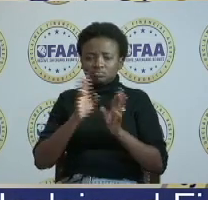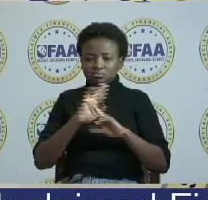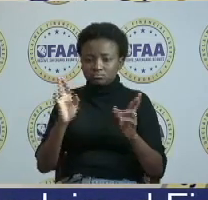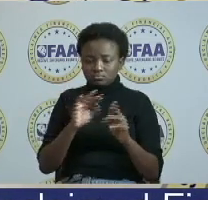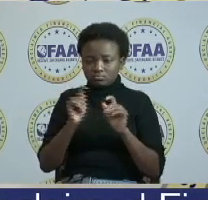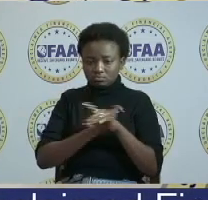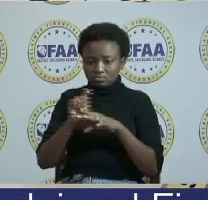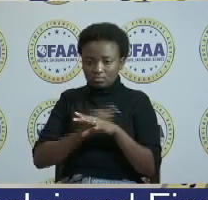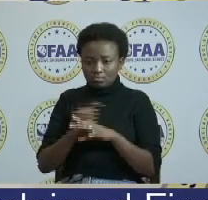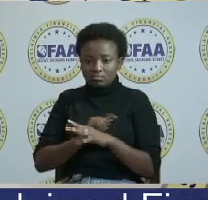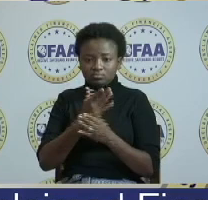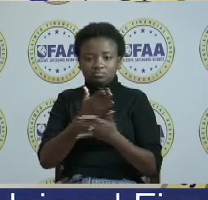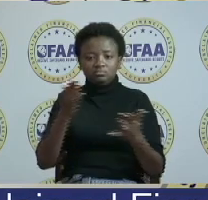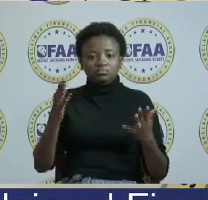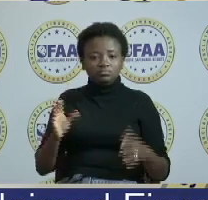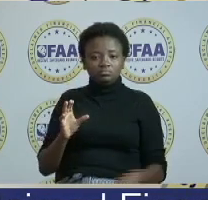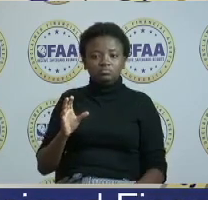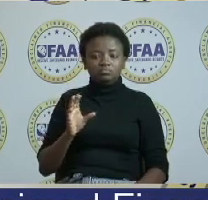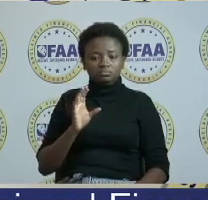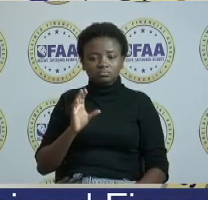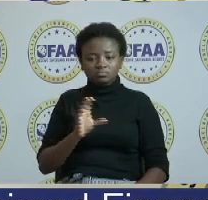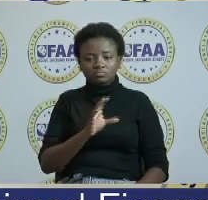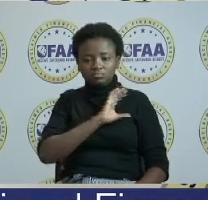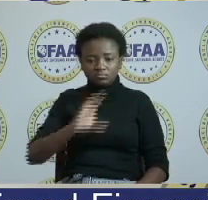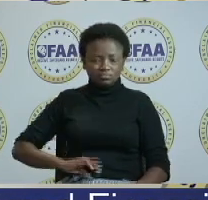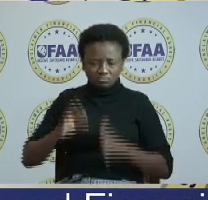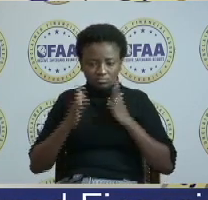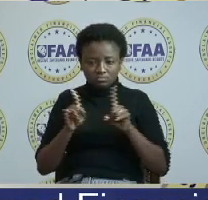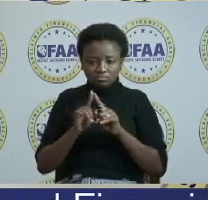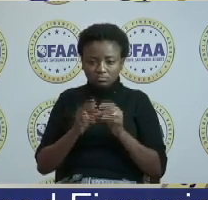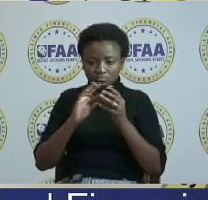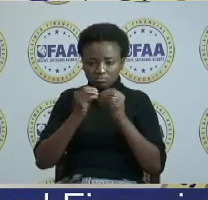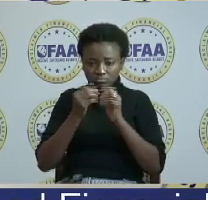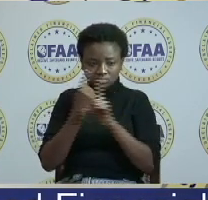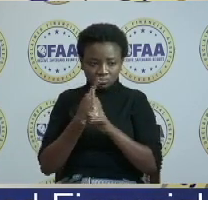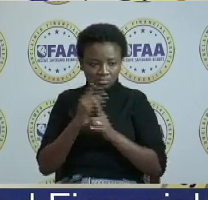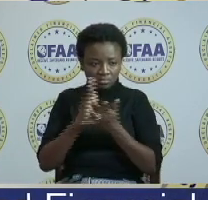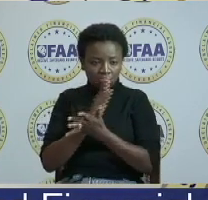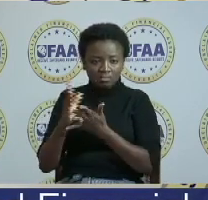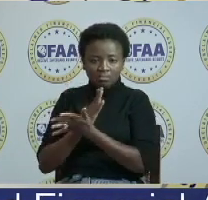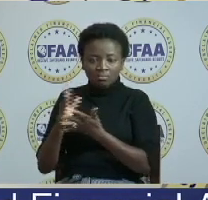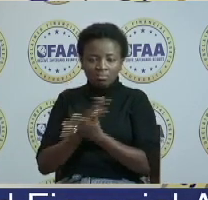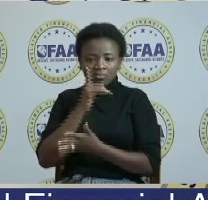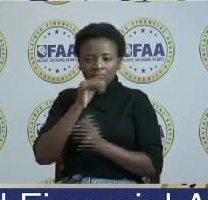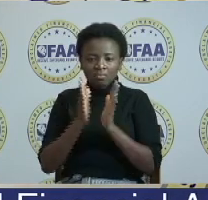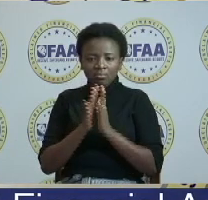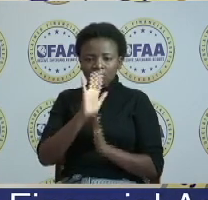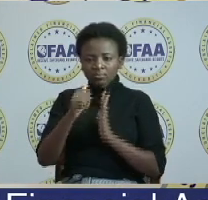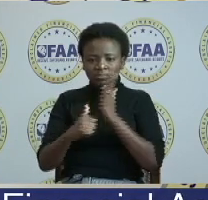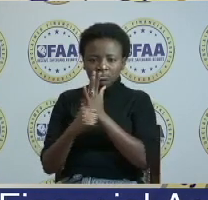commissioners across the country, the county commissioners, and we even shared data with the of names